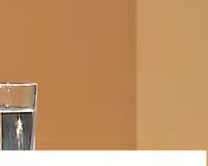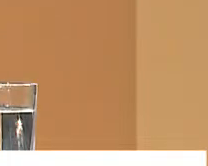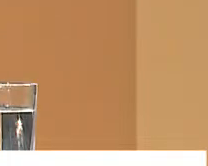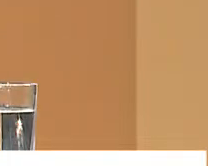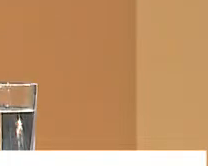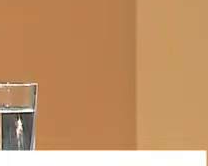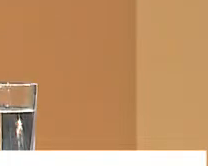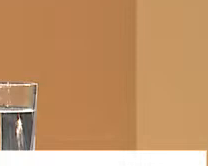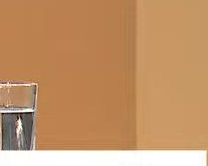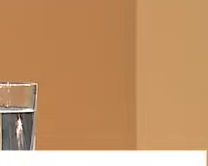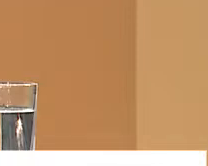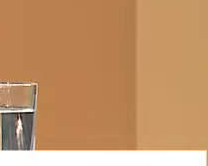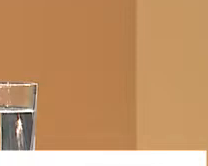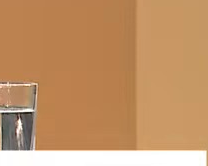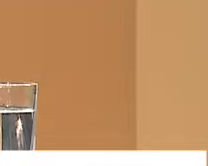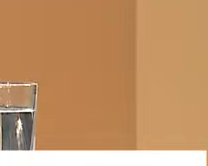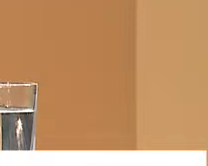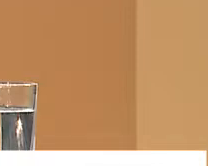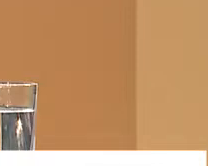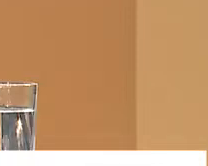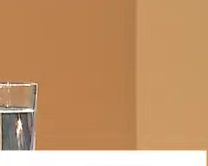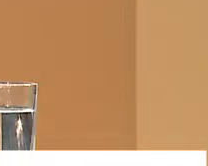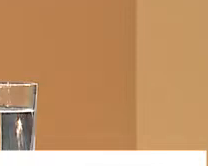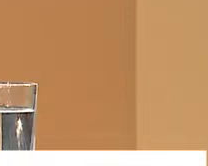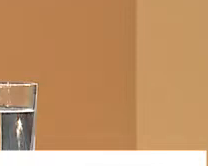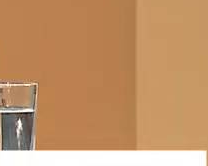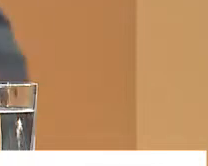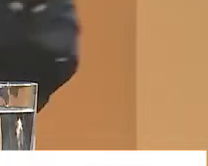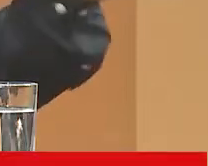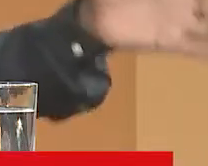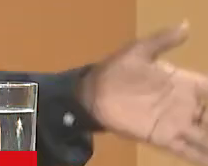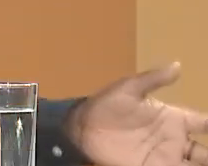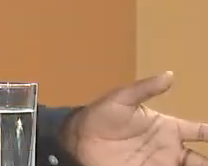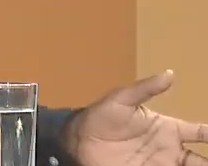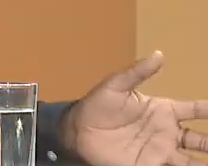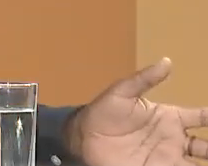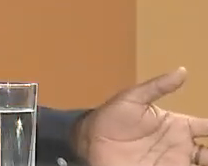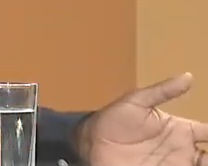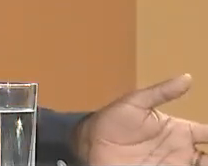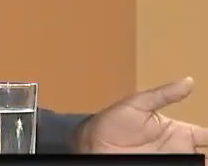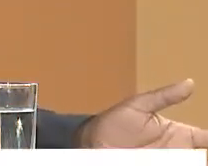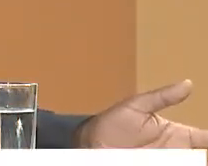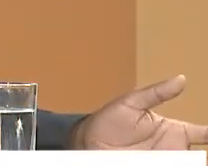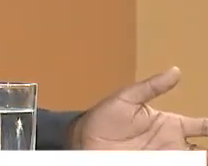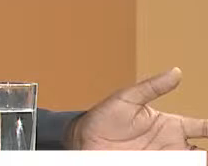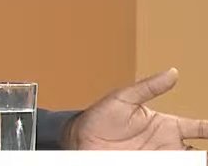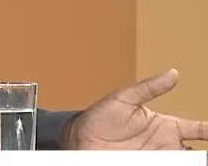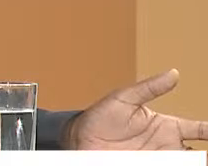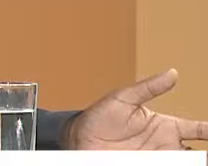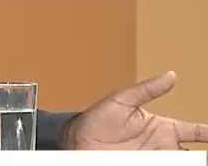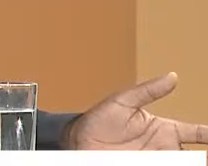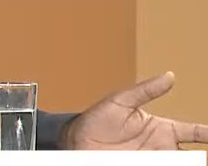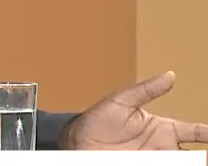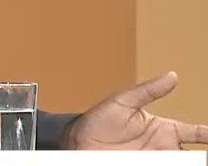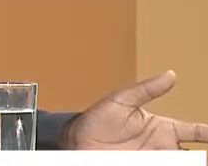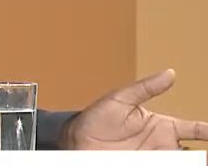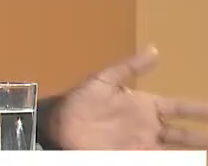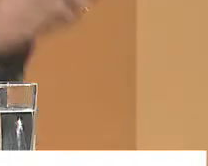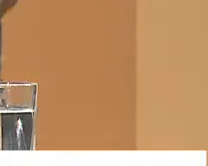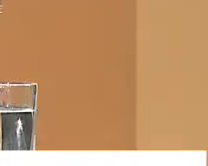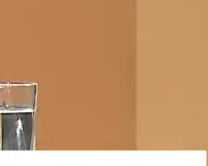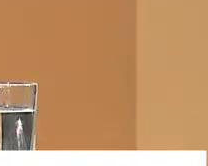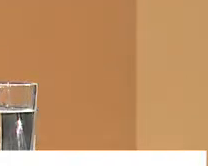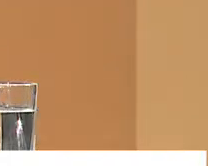an African Climate Justice Alliance and become also as more politicians at the village where I come from. And also, I have an